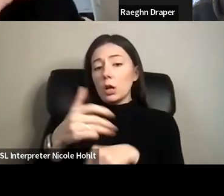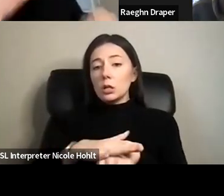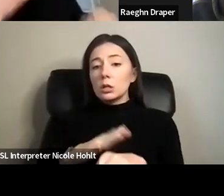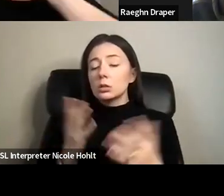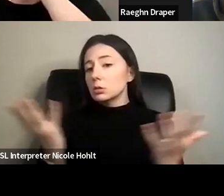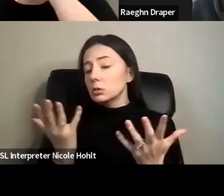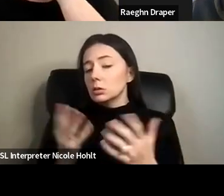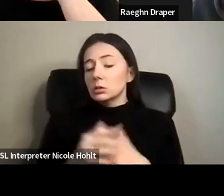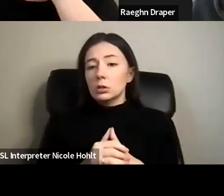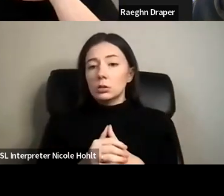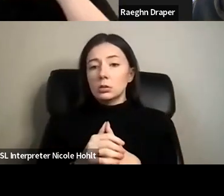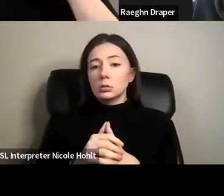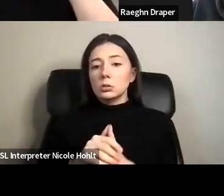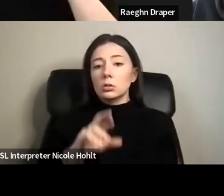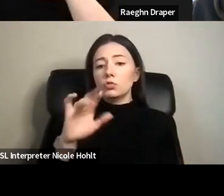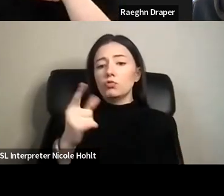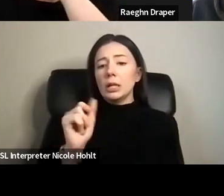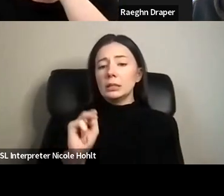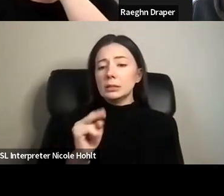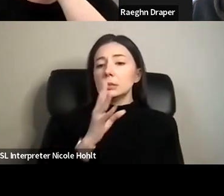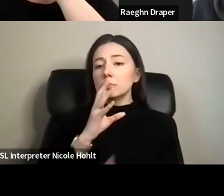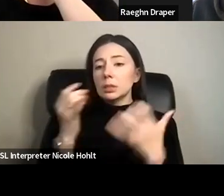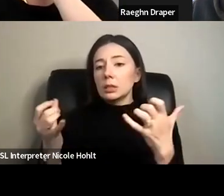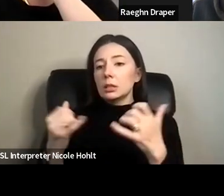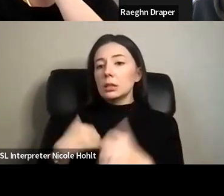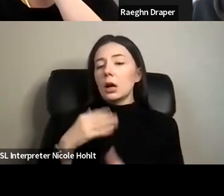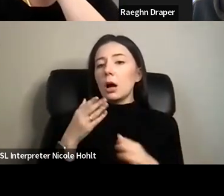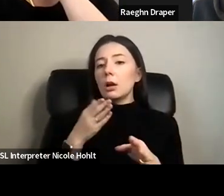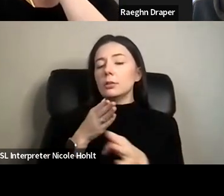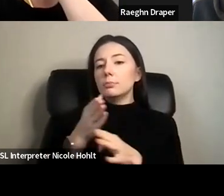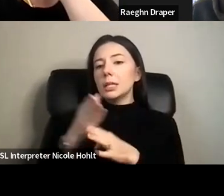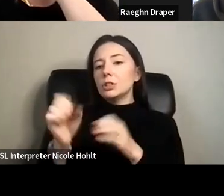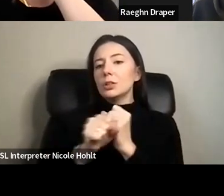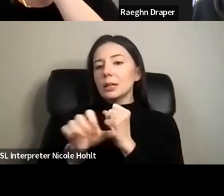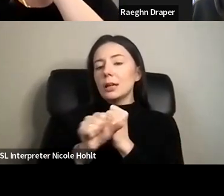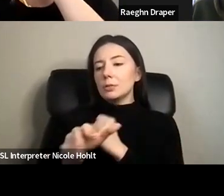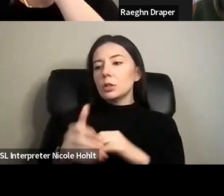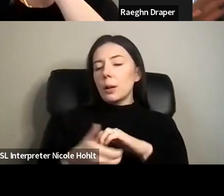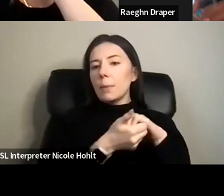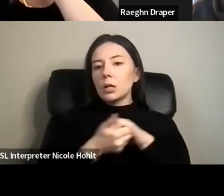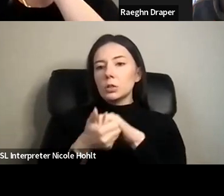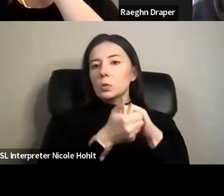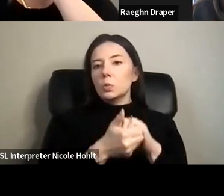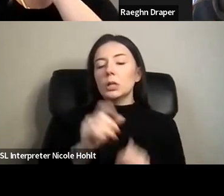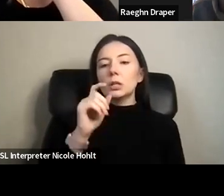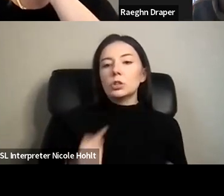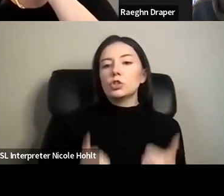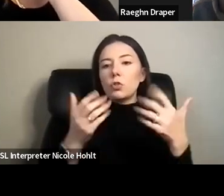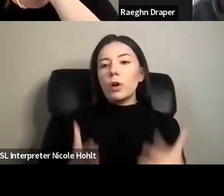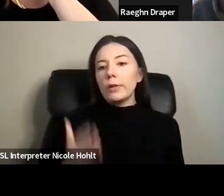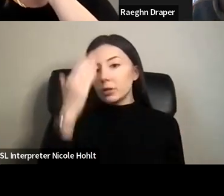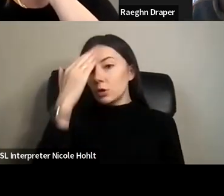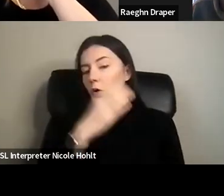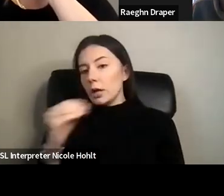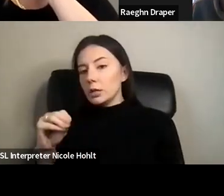Yeah. So our major campaigns in partnership with Survivors Know and Joe, we have been